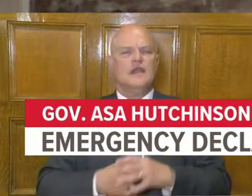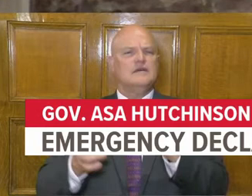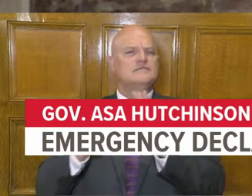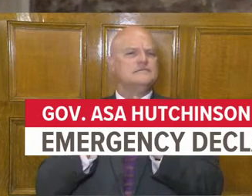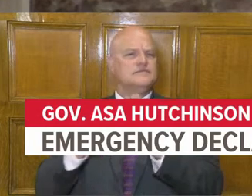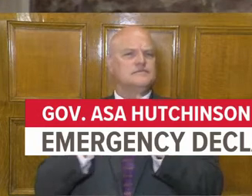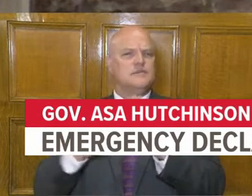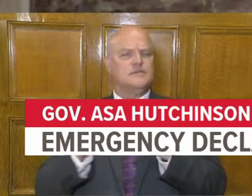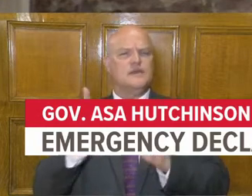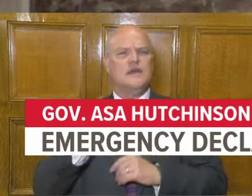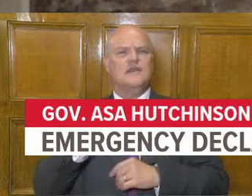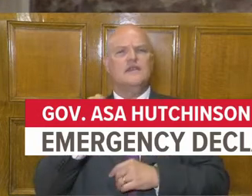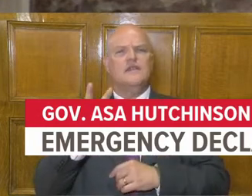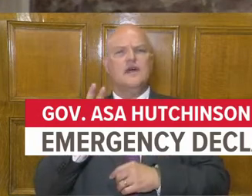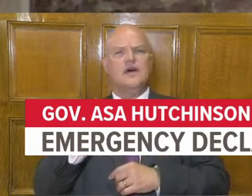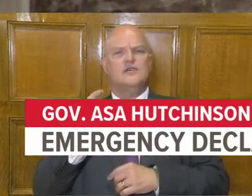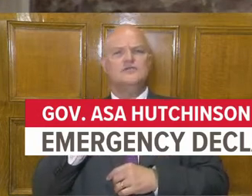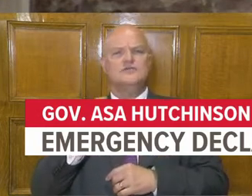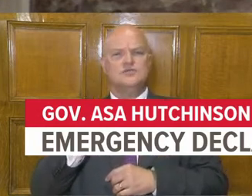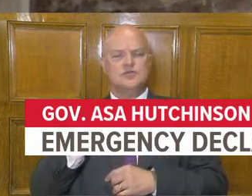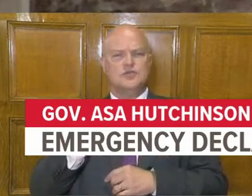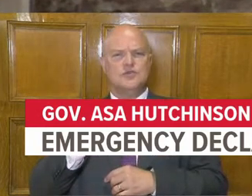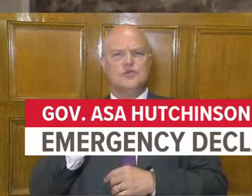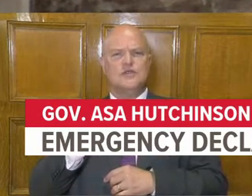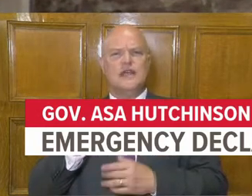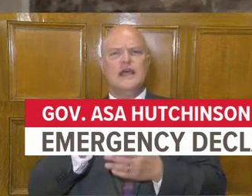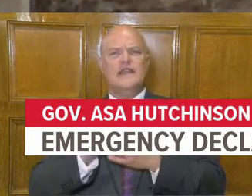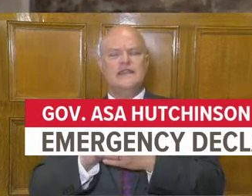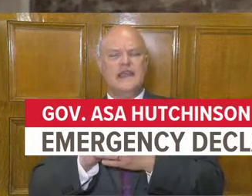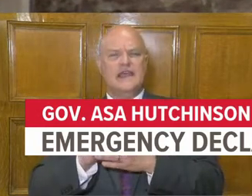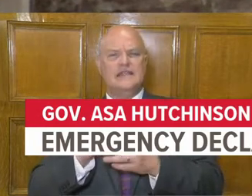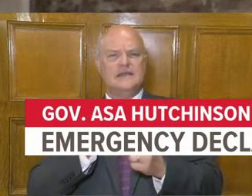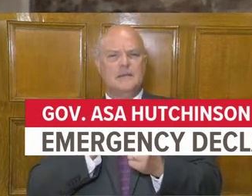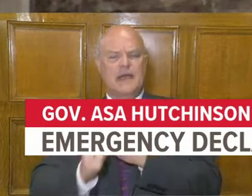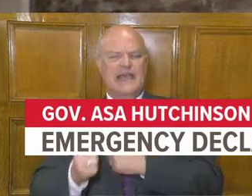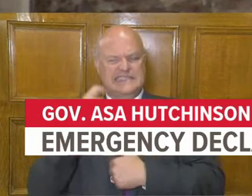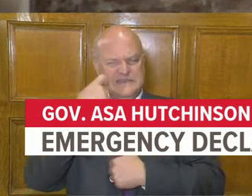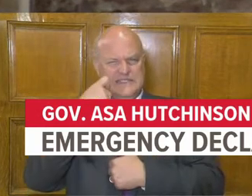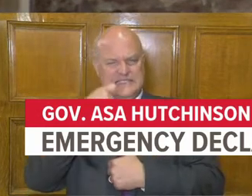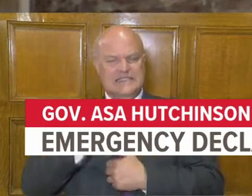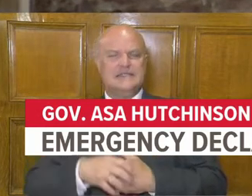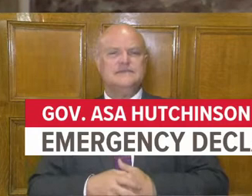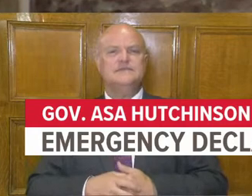filed over some of the laws that passed this session related to voting and elections?